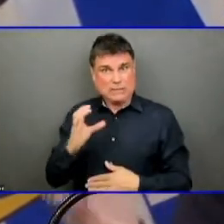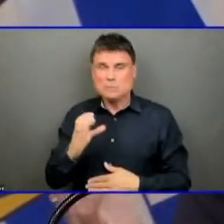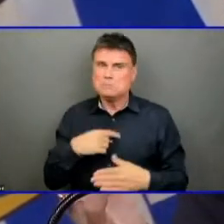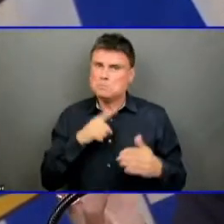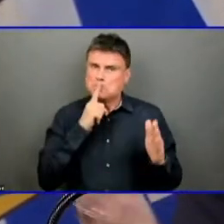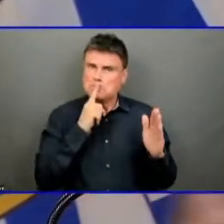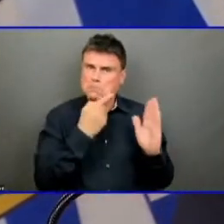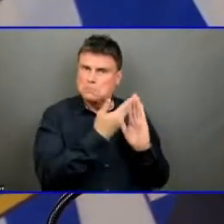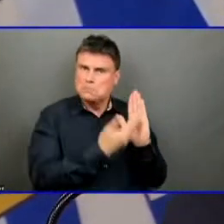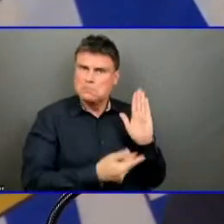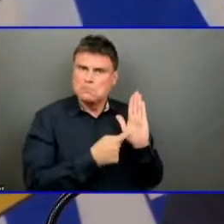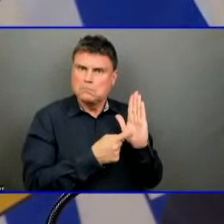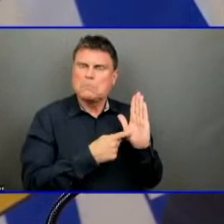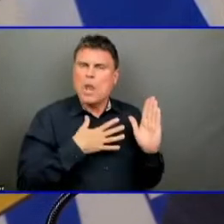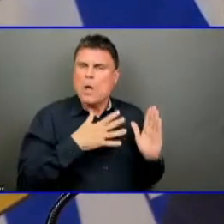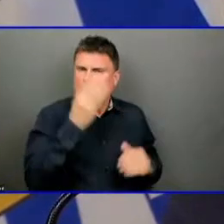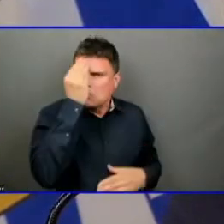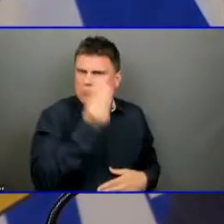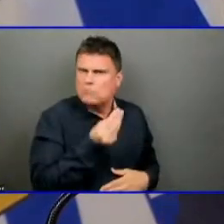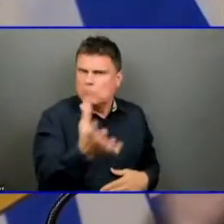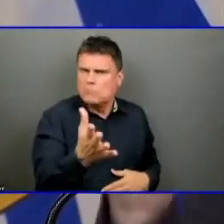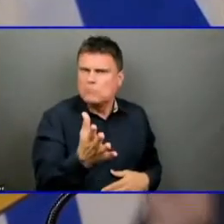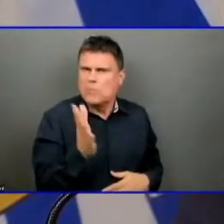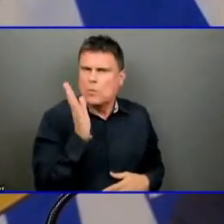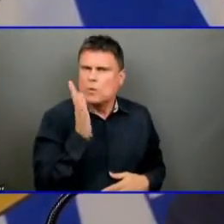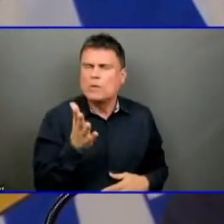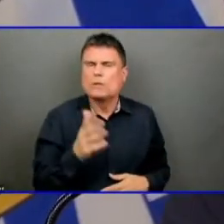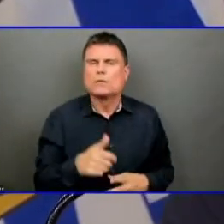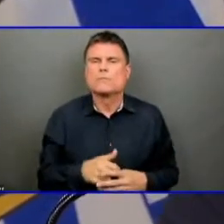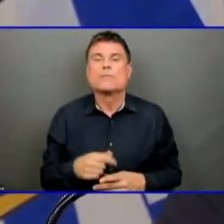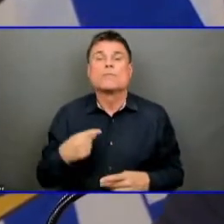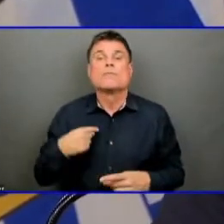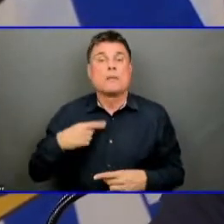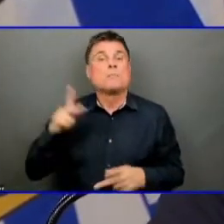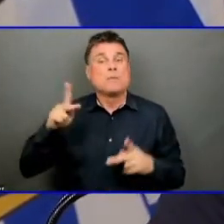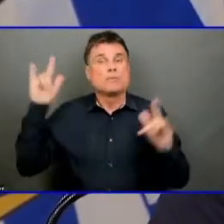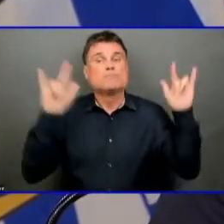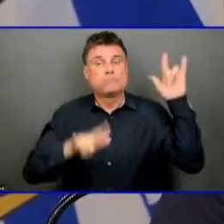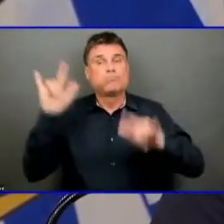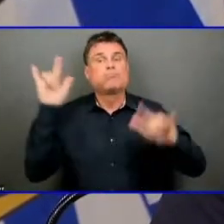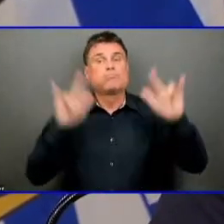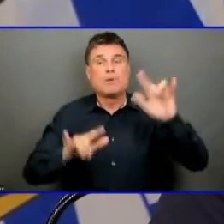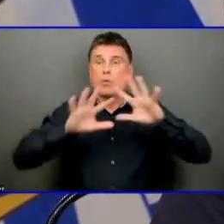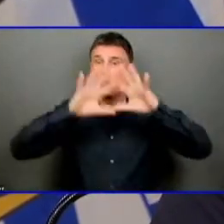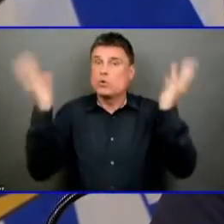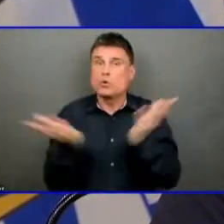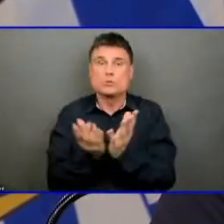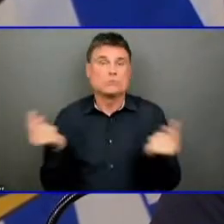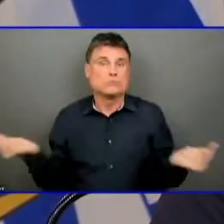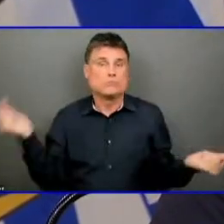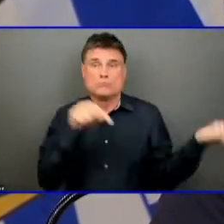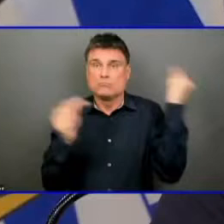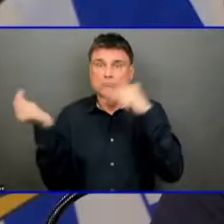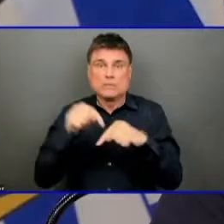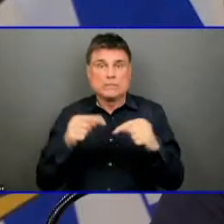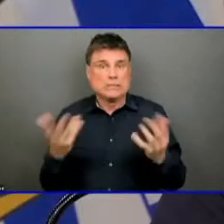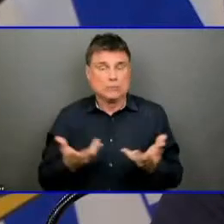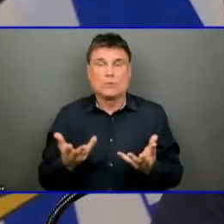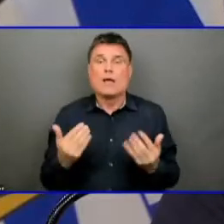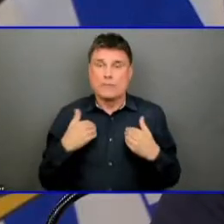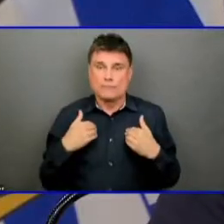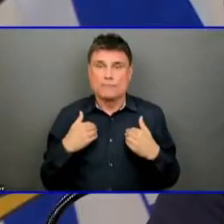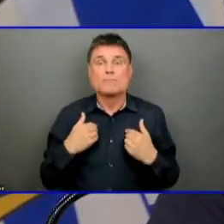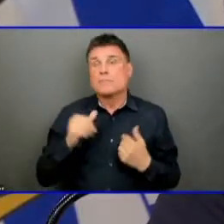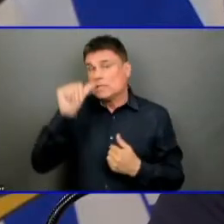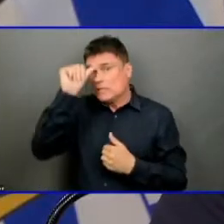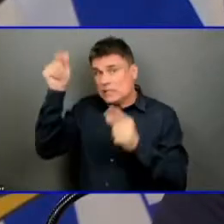We have flights that are coming internationally, and we know that that's part of the federal government's quarantine initiative, and